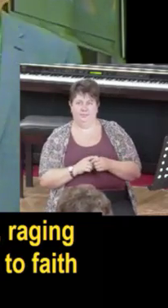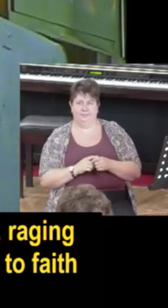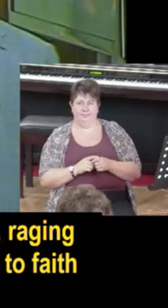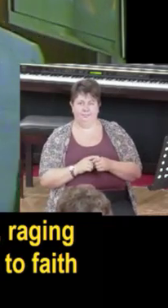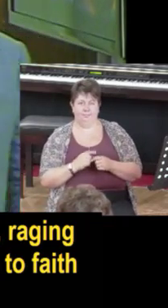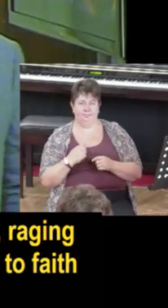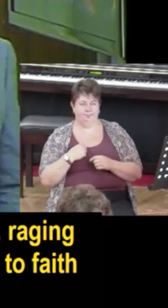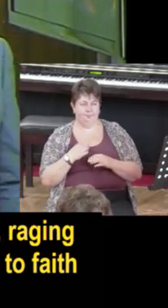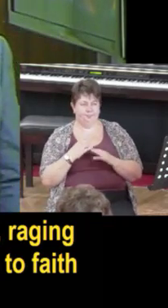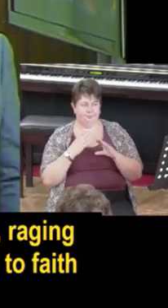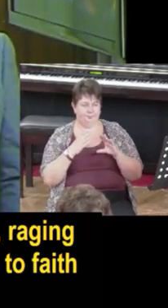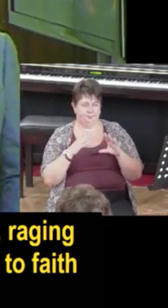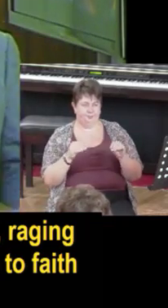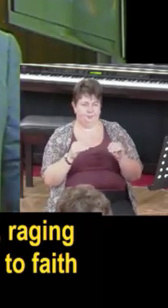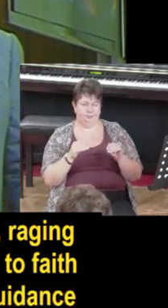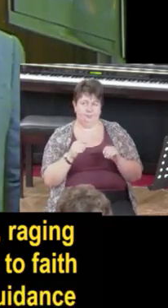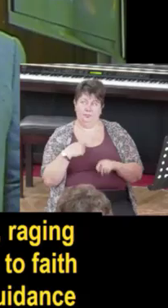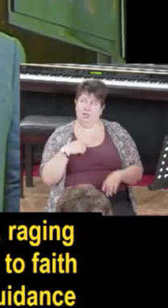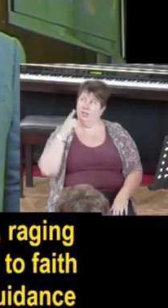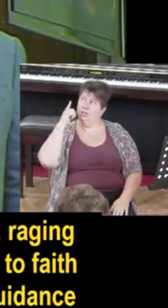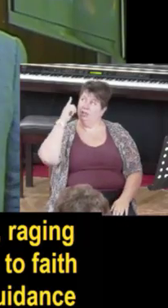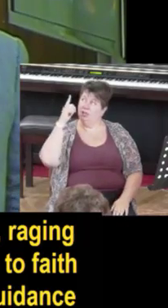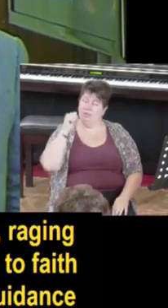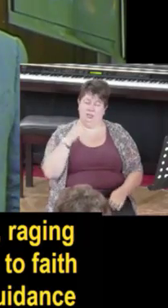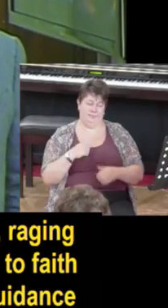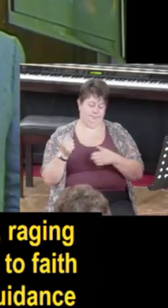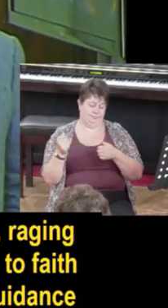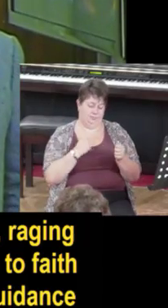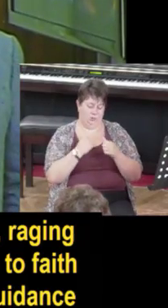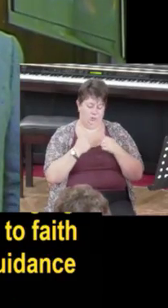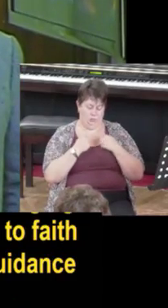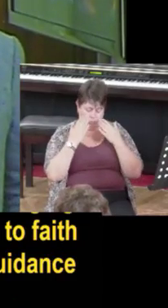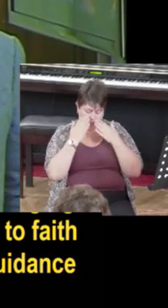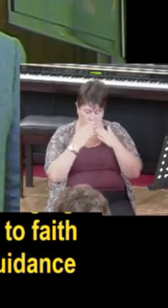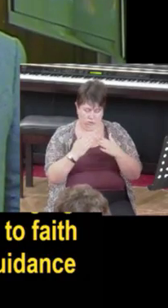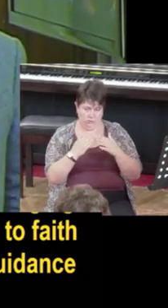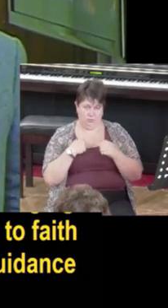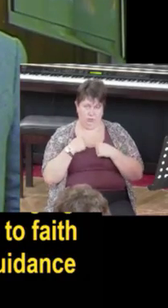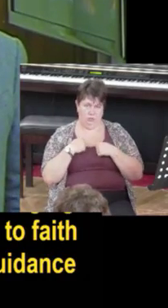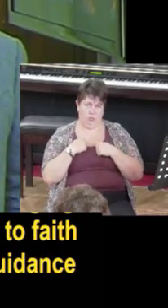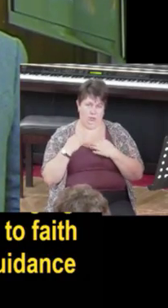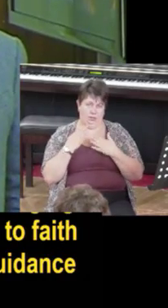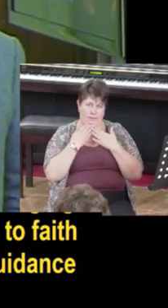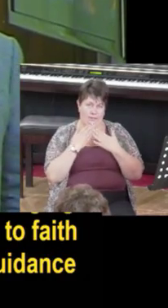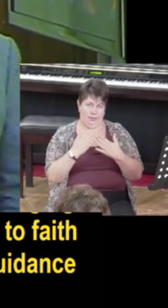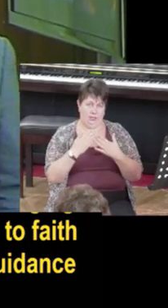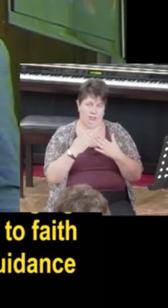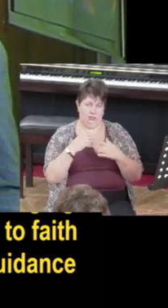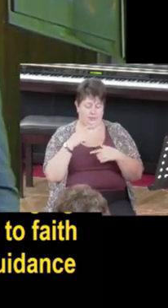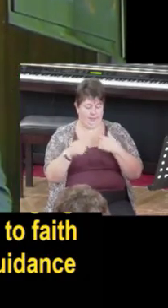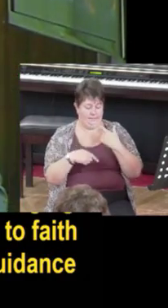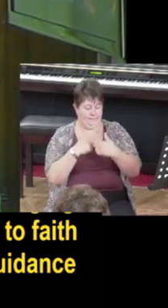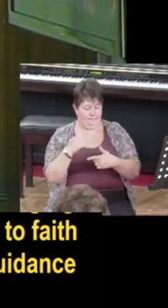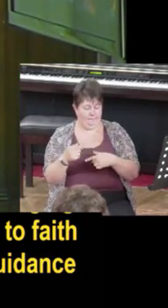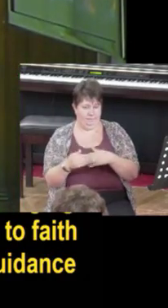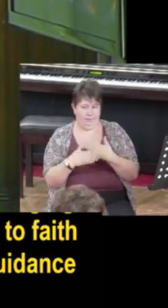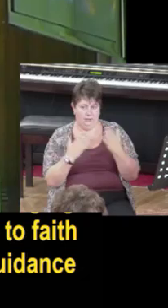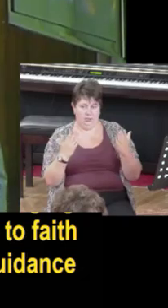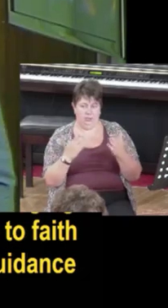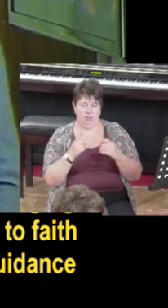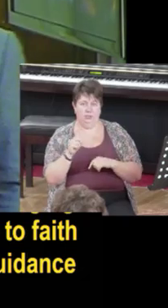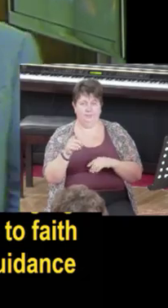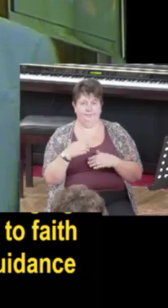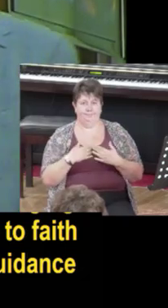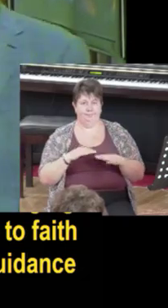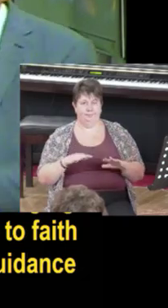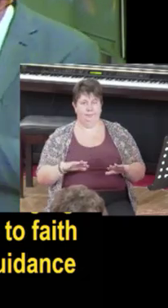Well, I tell you, it's to that guy that I bring my worship and my thanks every day, because he set me free